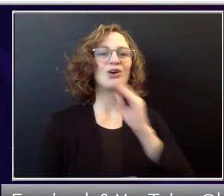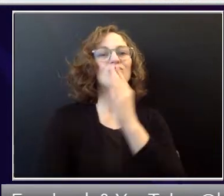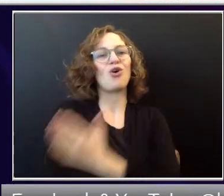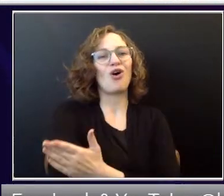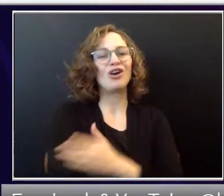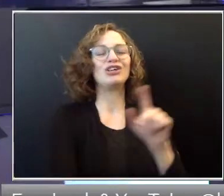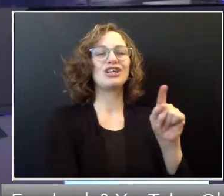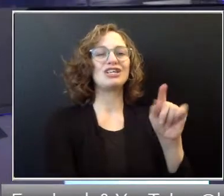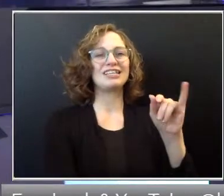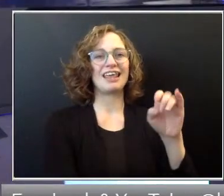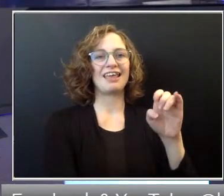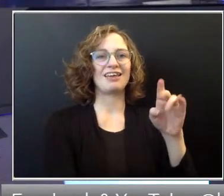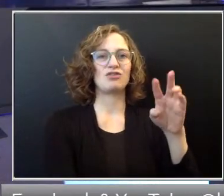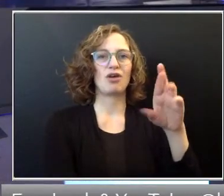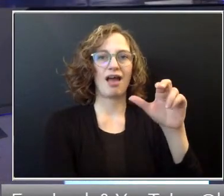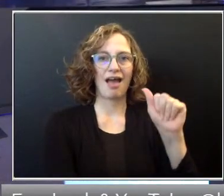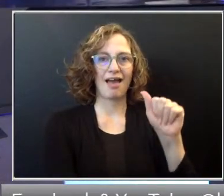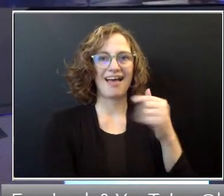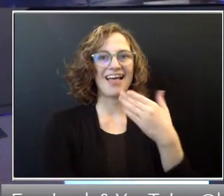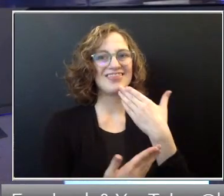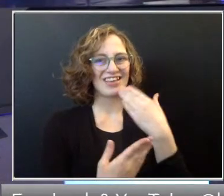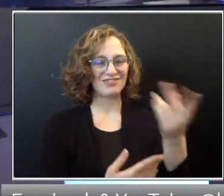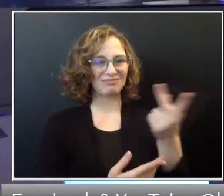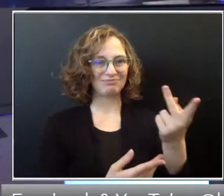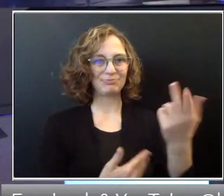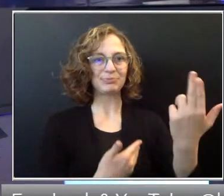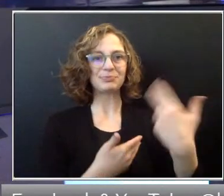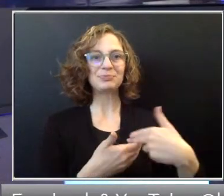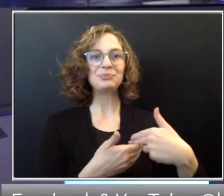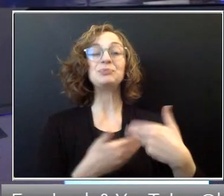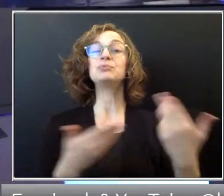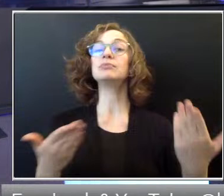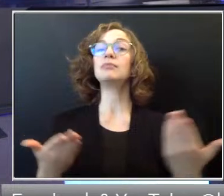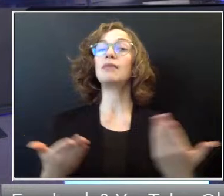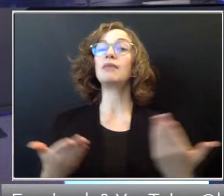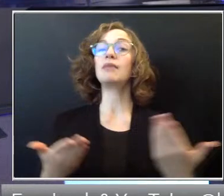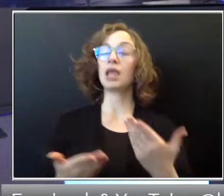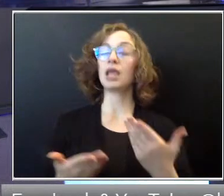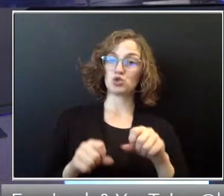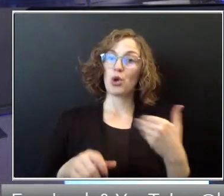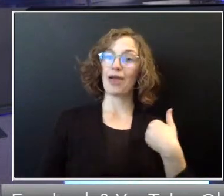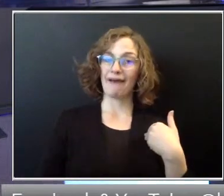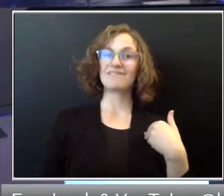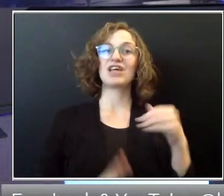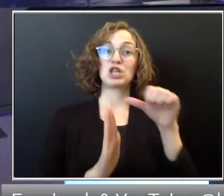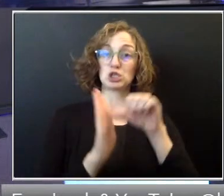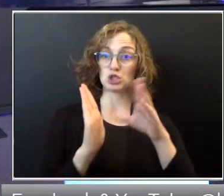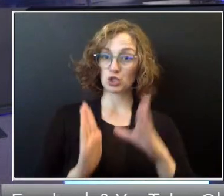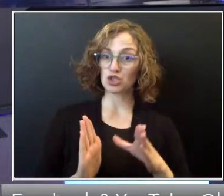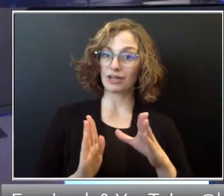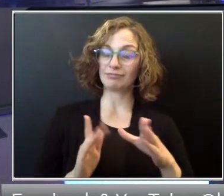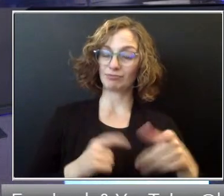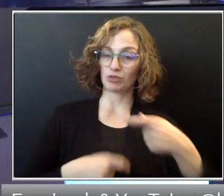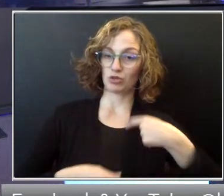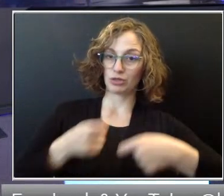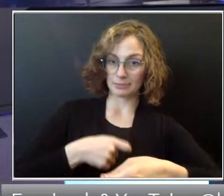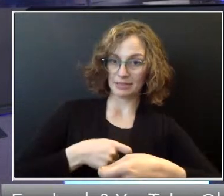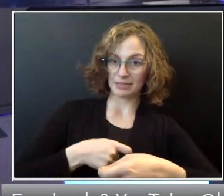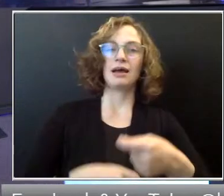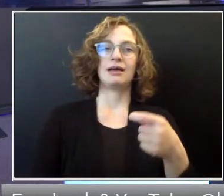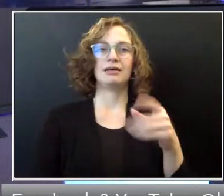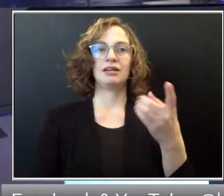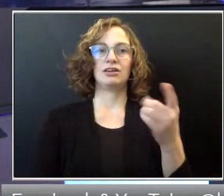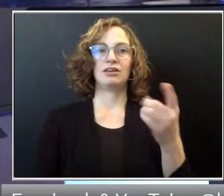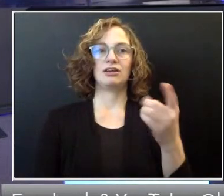here. And here in the studio, we have the surgeon who performed Archie's transplant, Dr. Matt Danter. Dr.